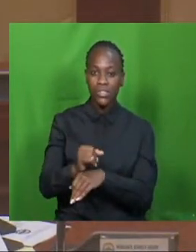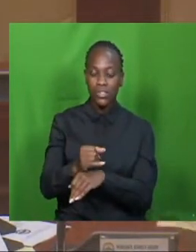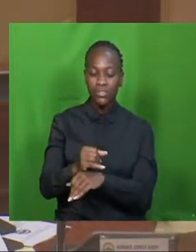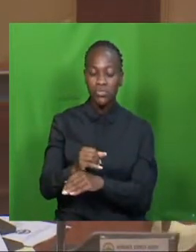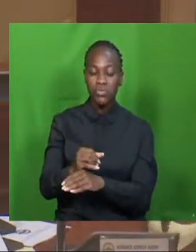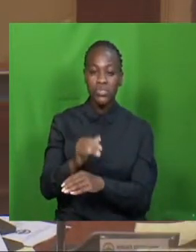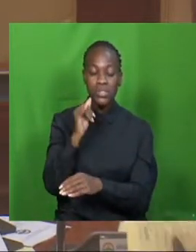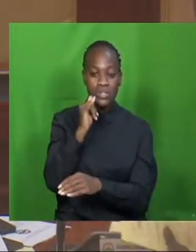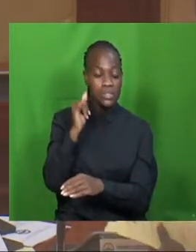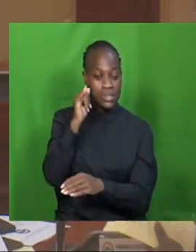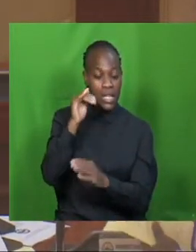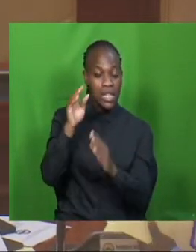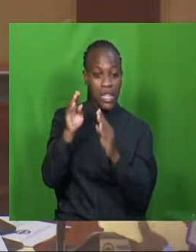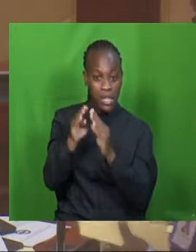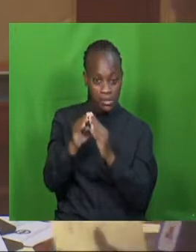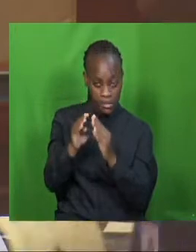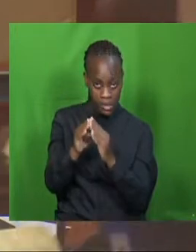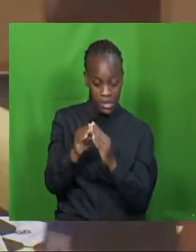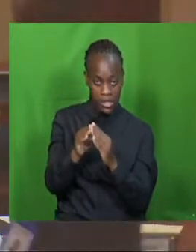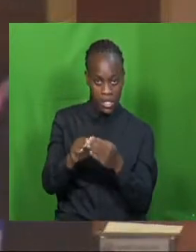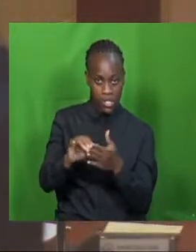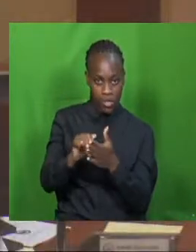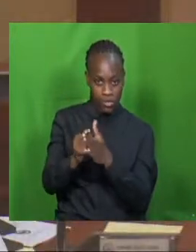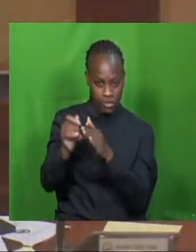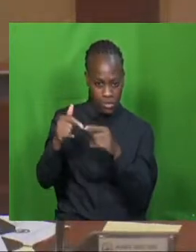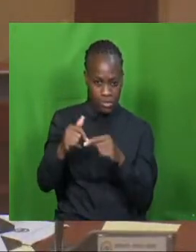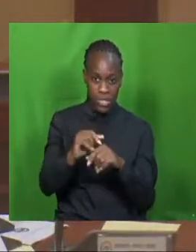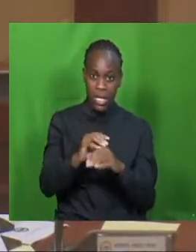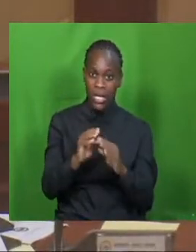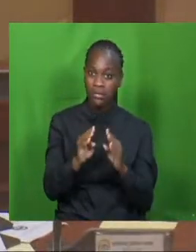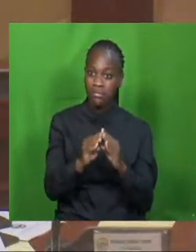note. Page 18.